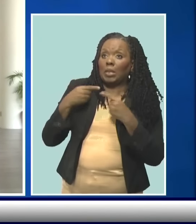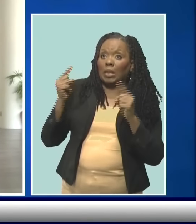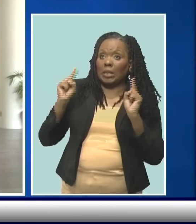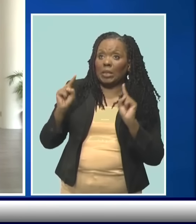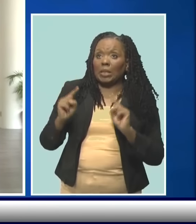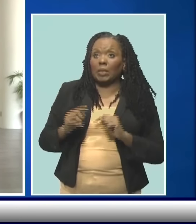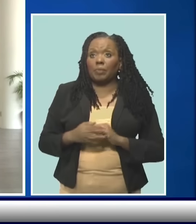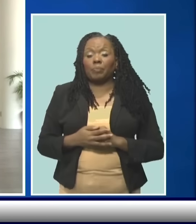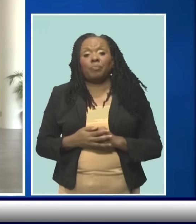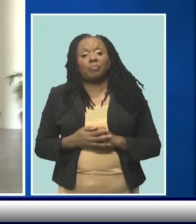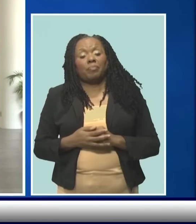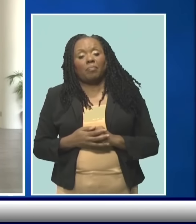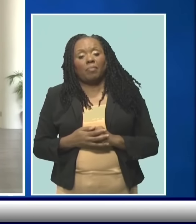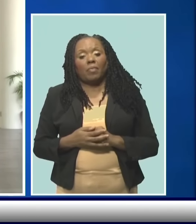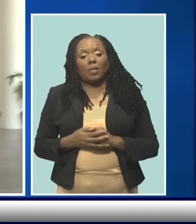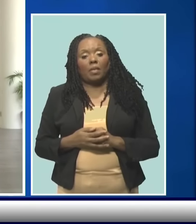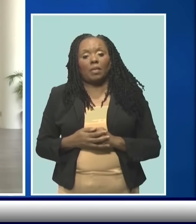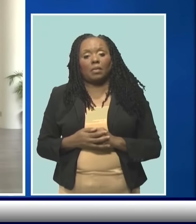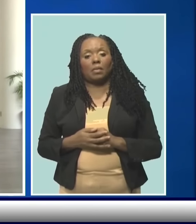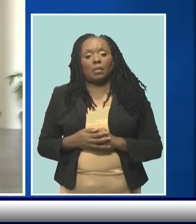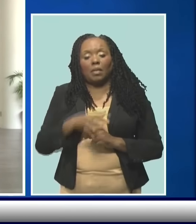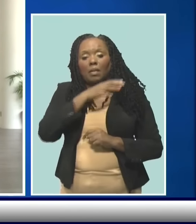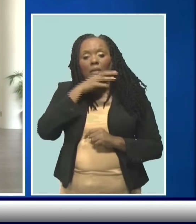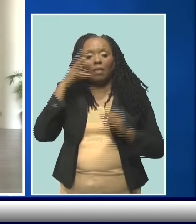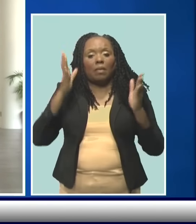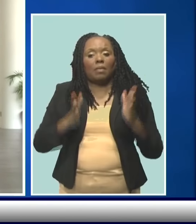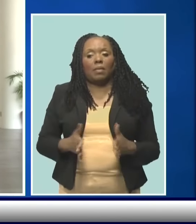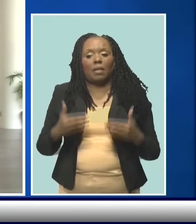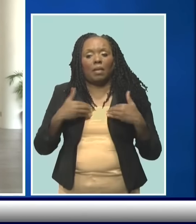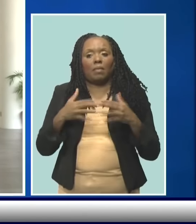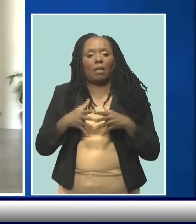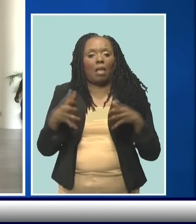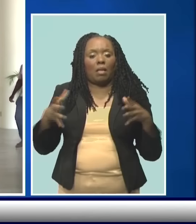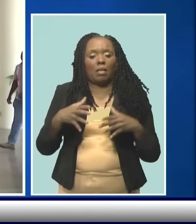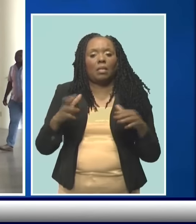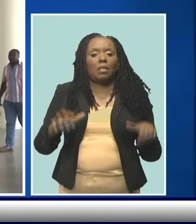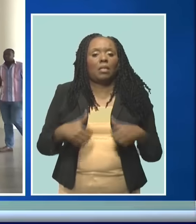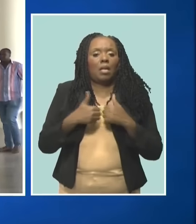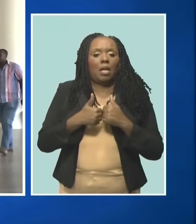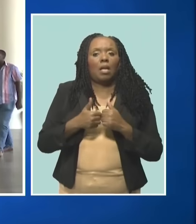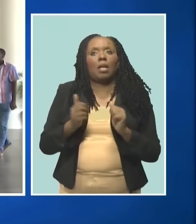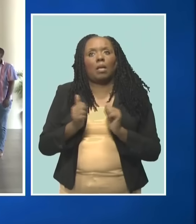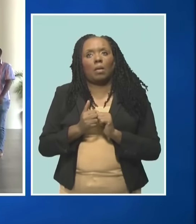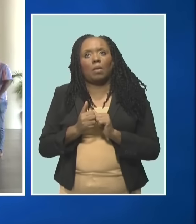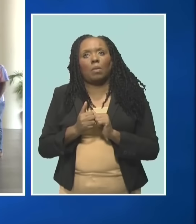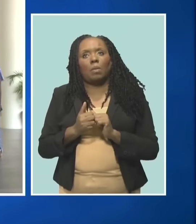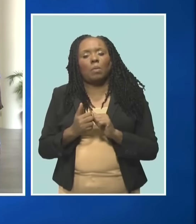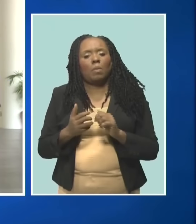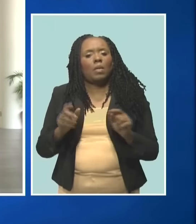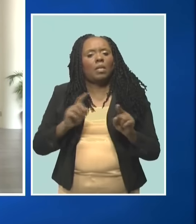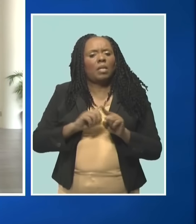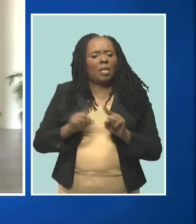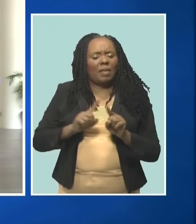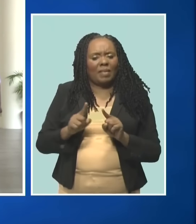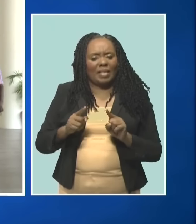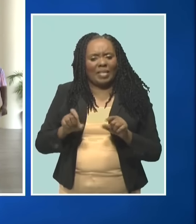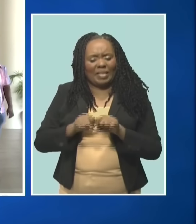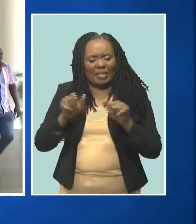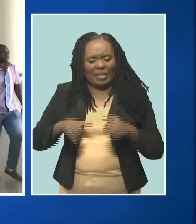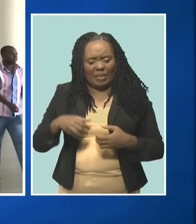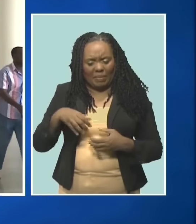of the challenges that farmers currently have with digestive disturbances should be